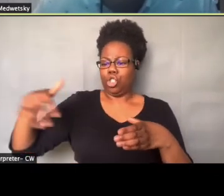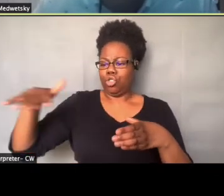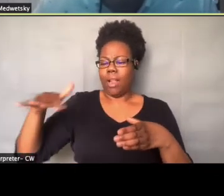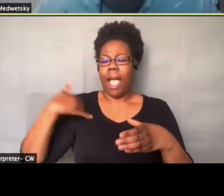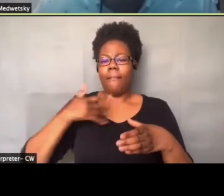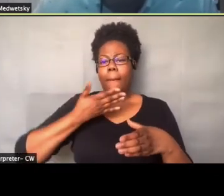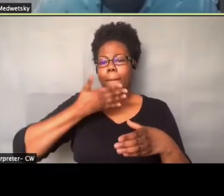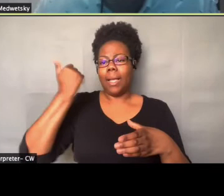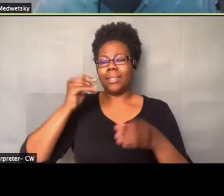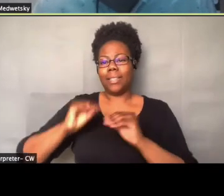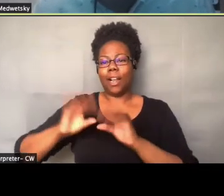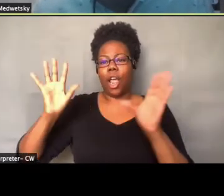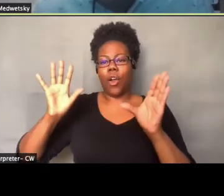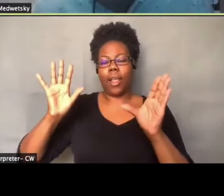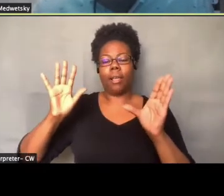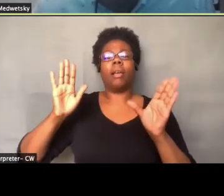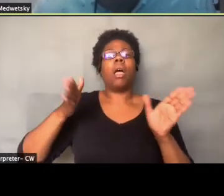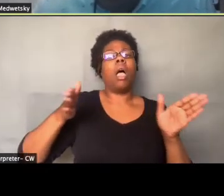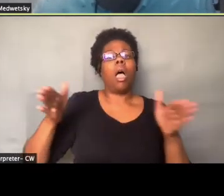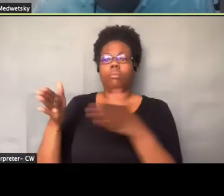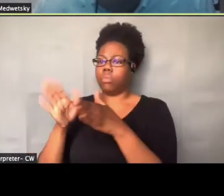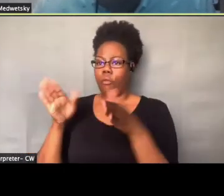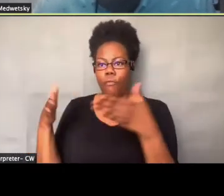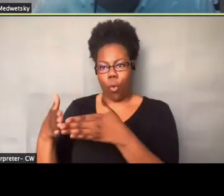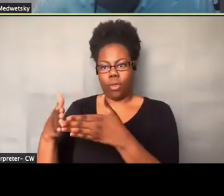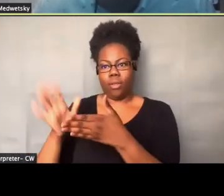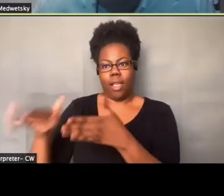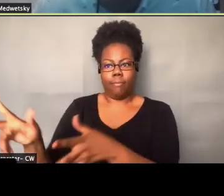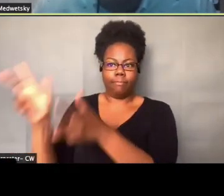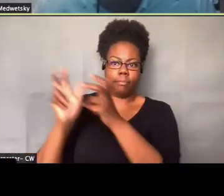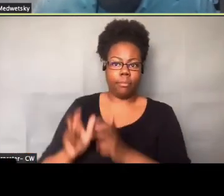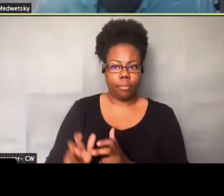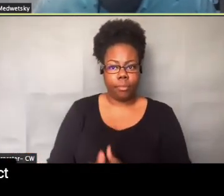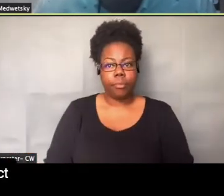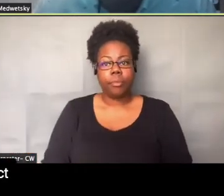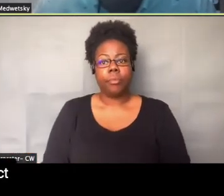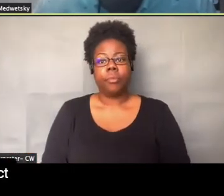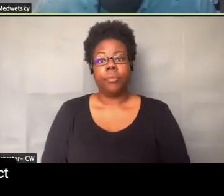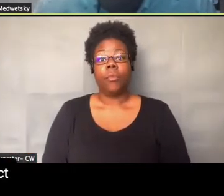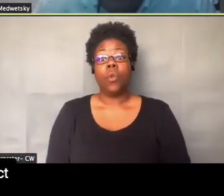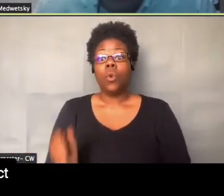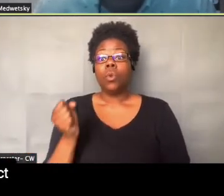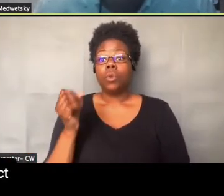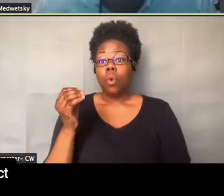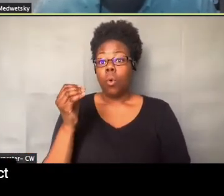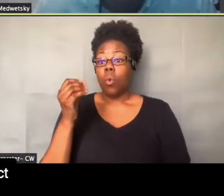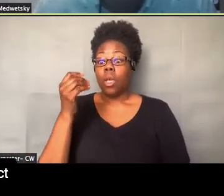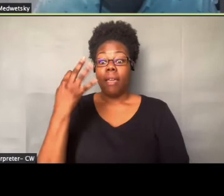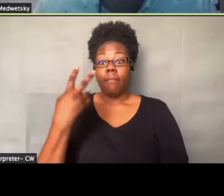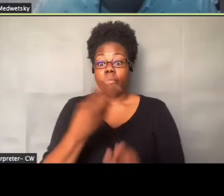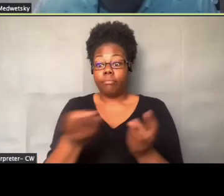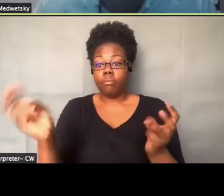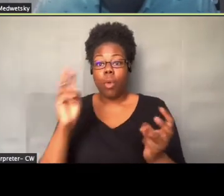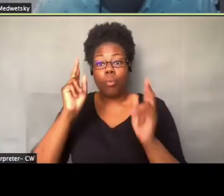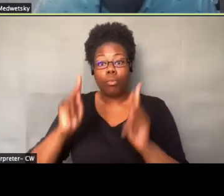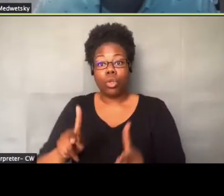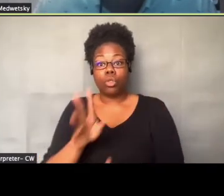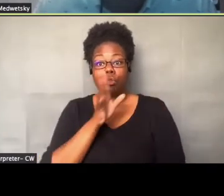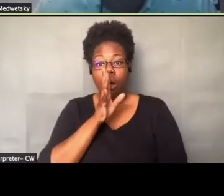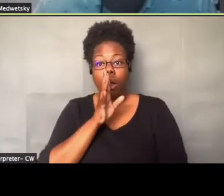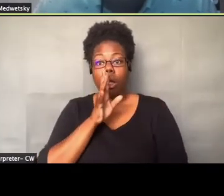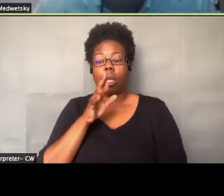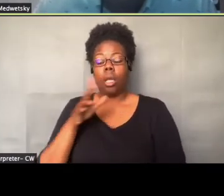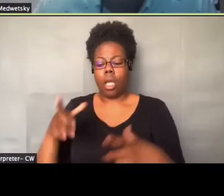So when placed on a table, it automatically select the person who's talking, and it can switch from one talker to